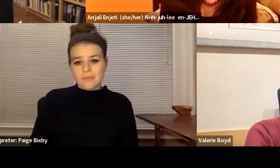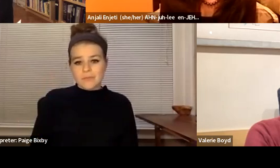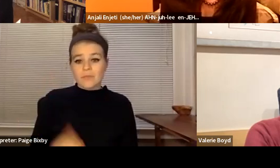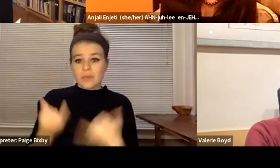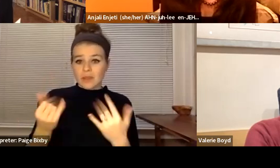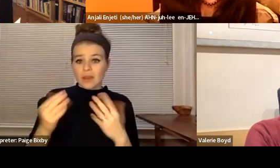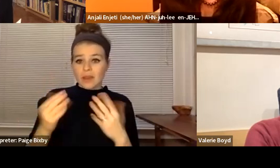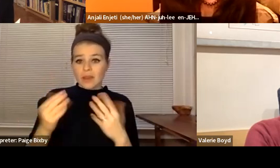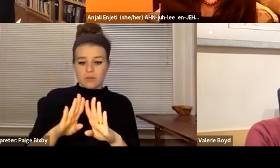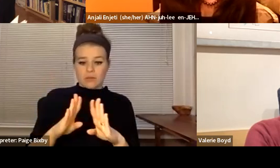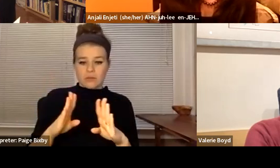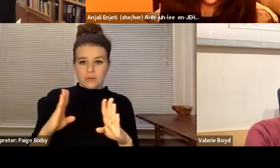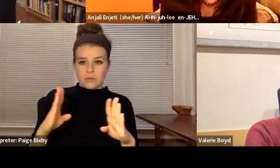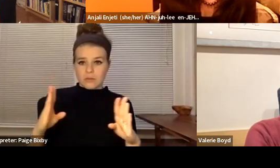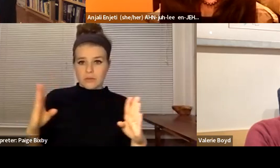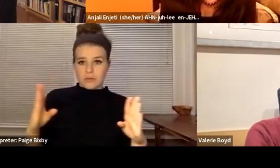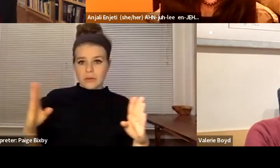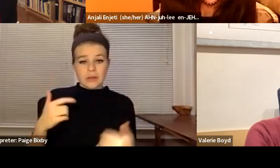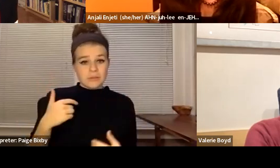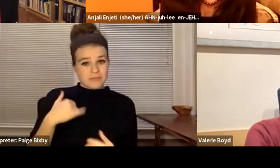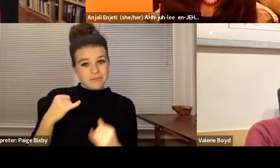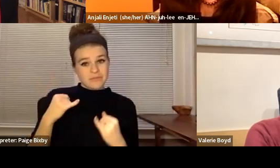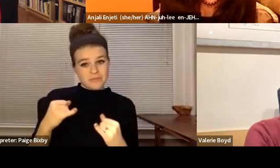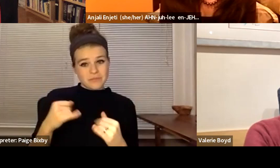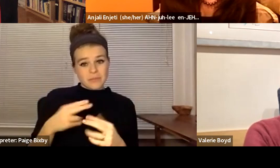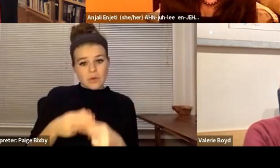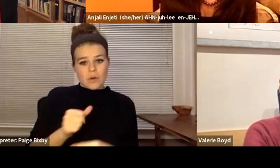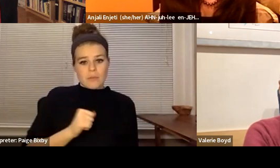now. I too call myself I.